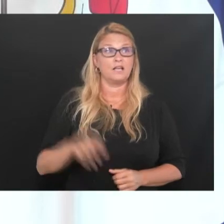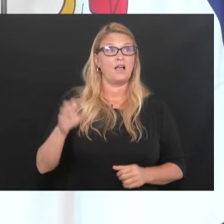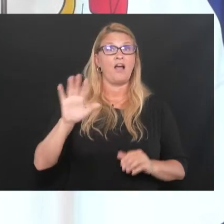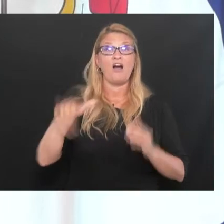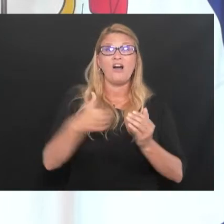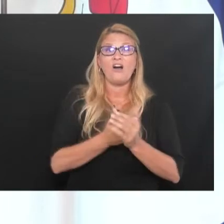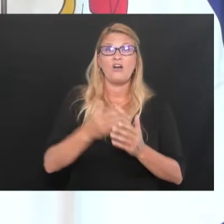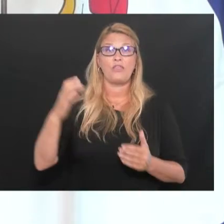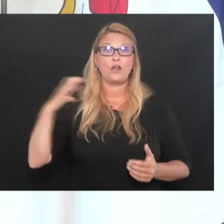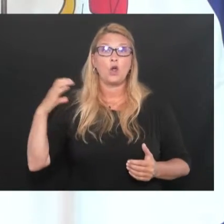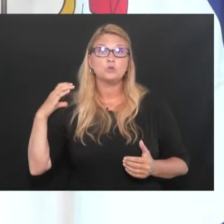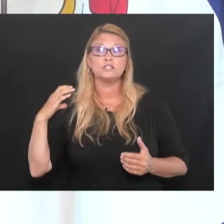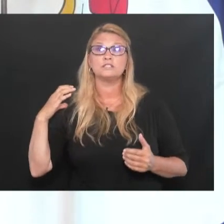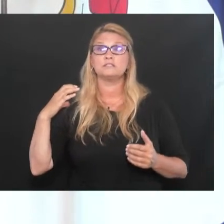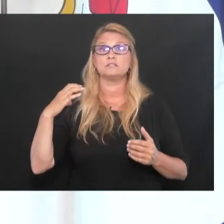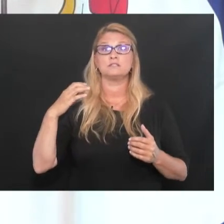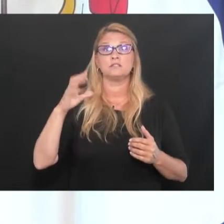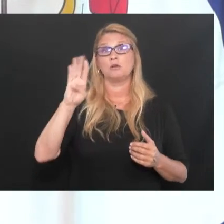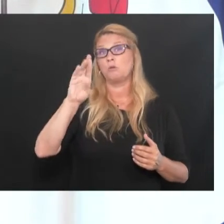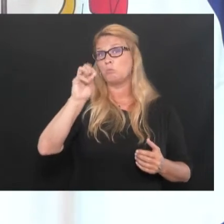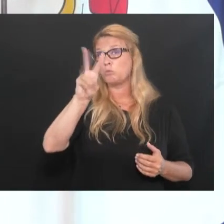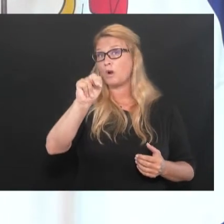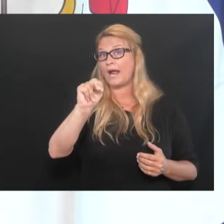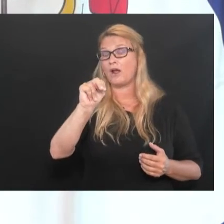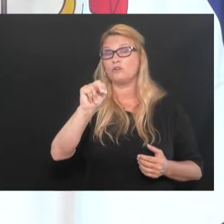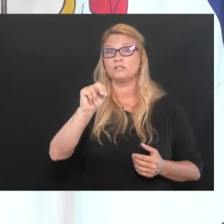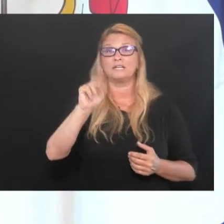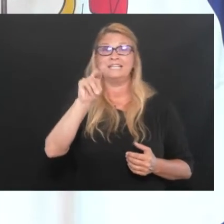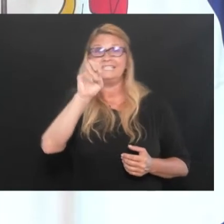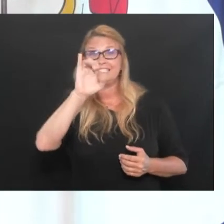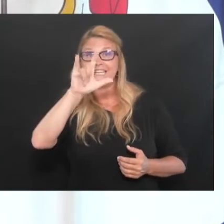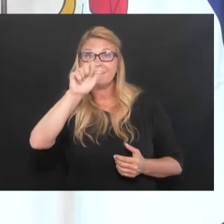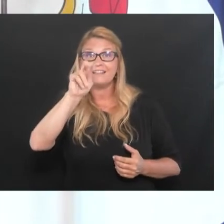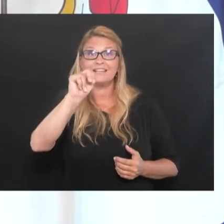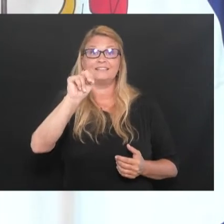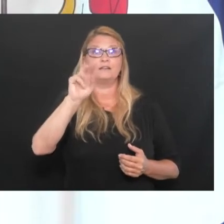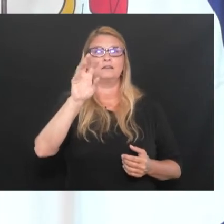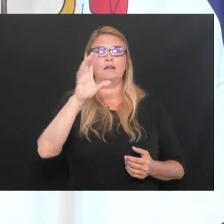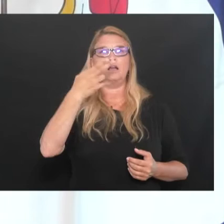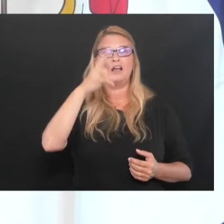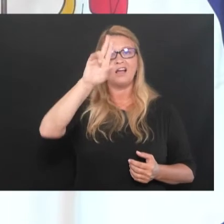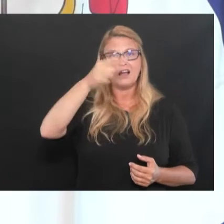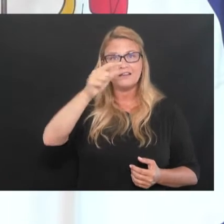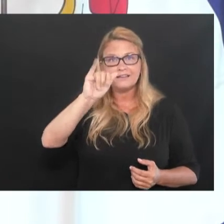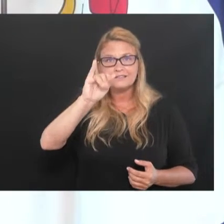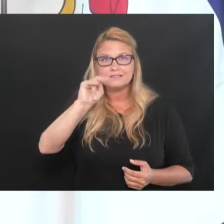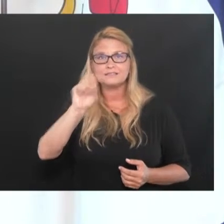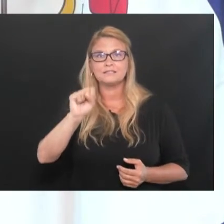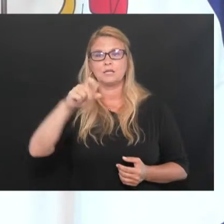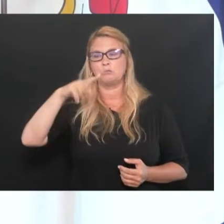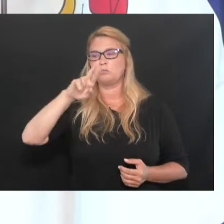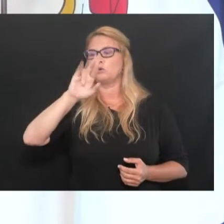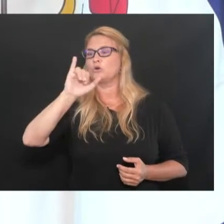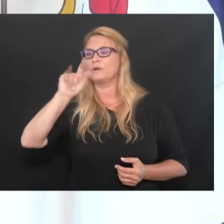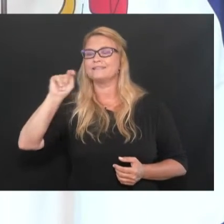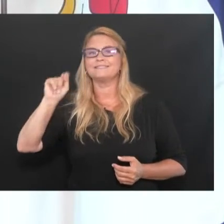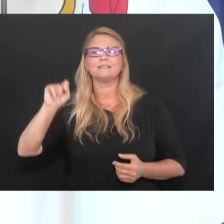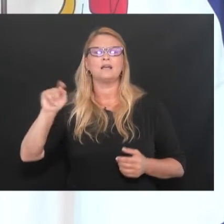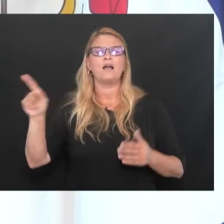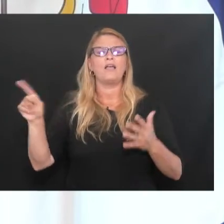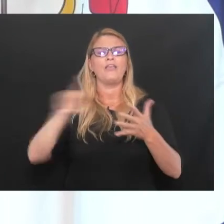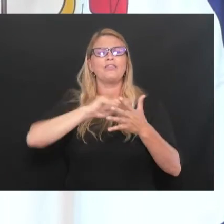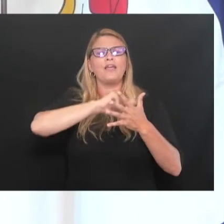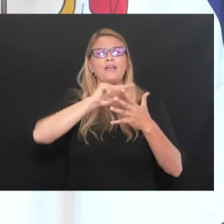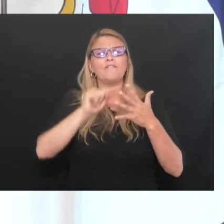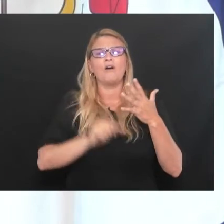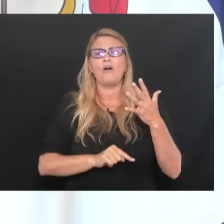coaches, whether it be Coach Brown or Coach Nealon or Coach Huggins or Coach Pruitt, and all that they've come out